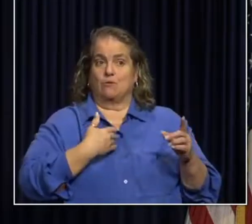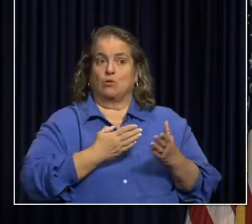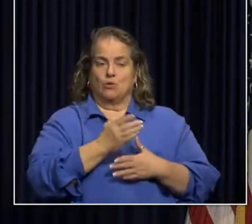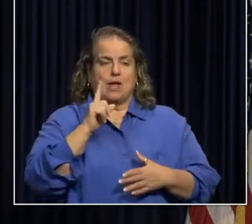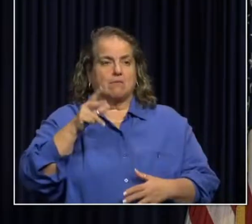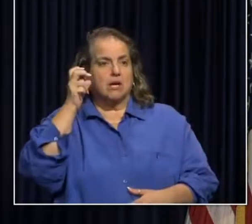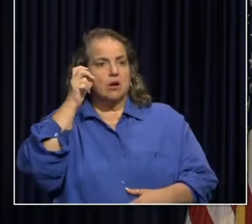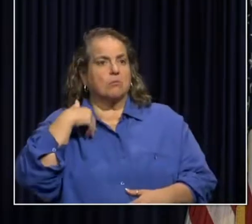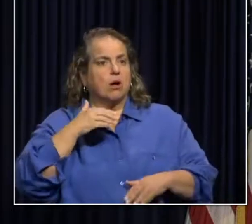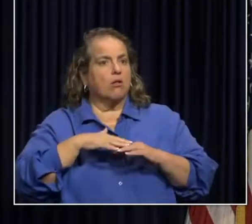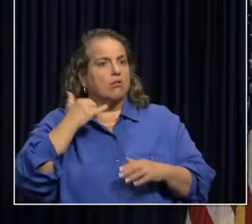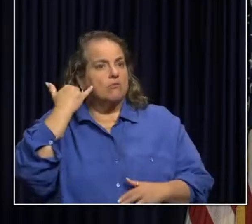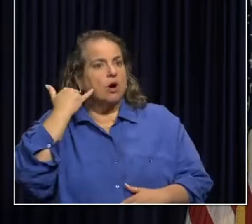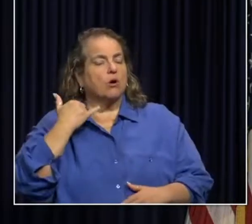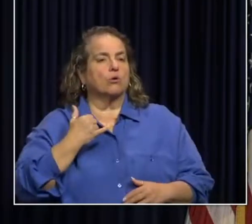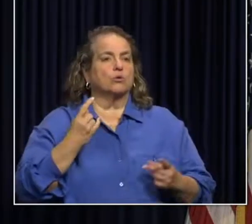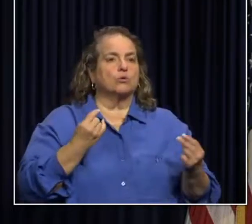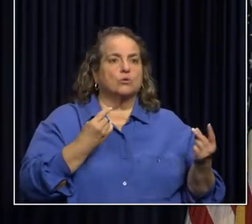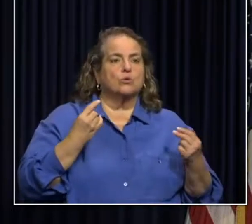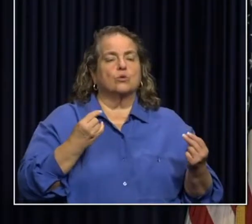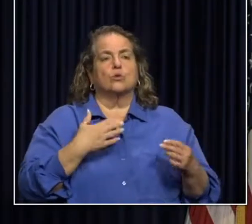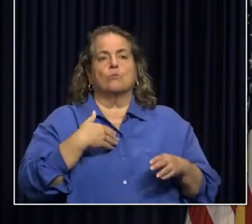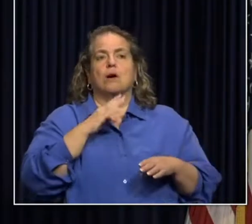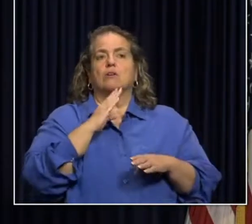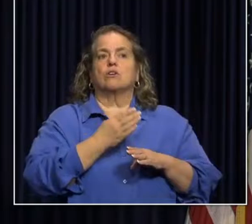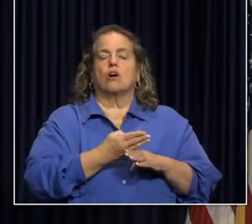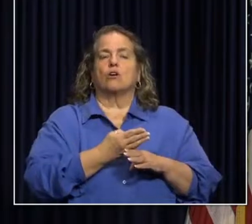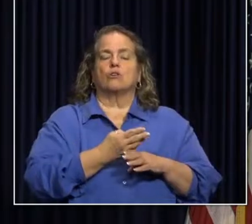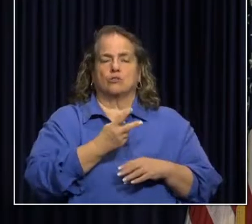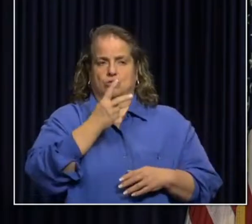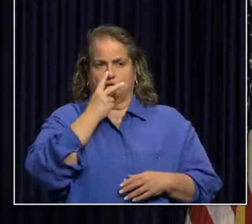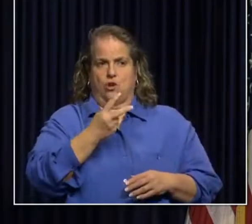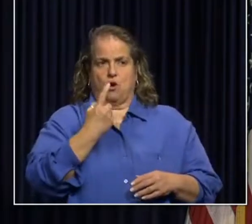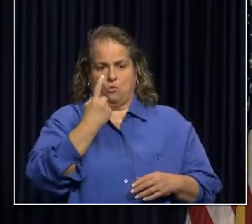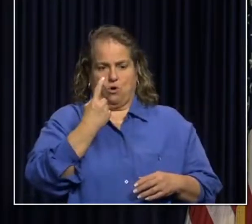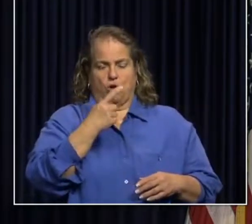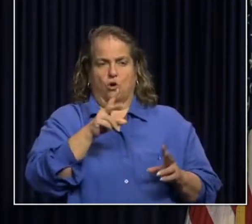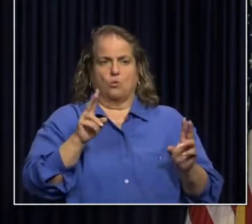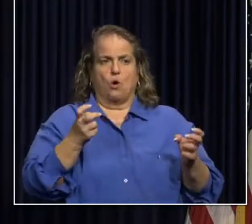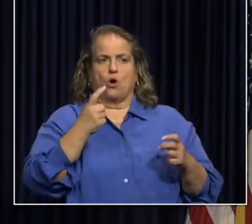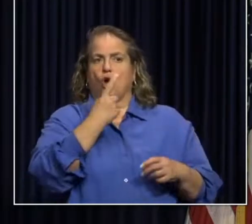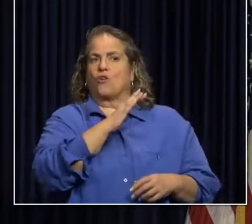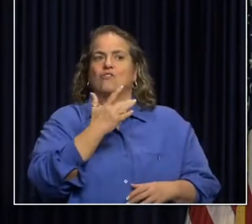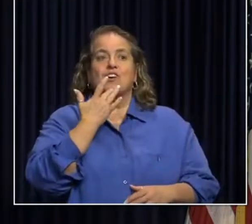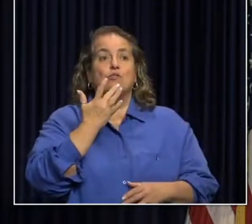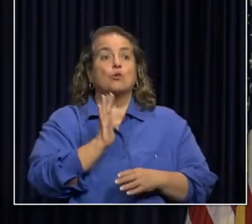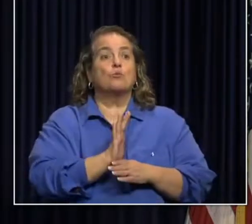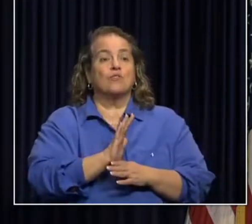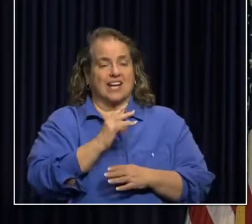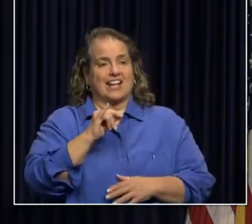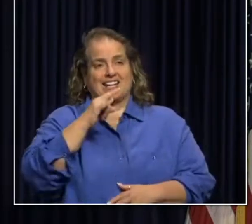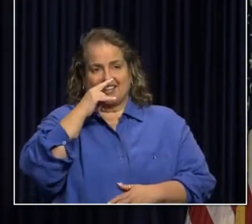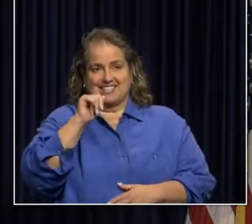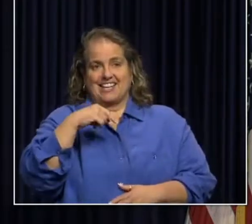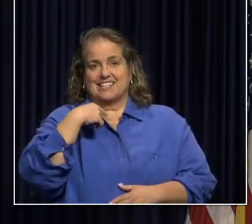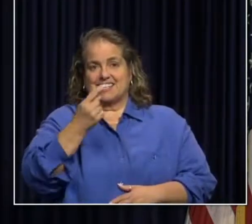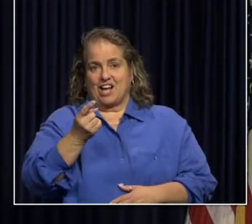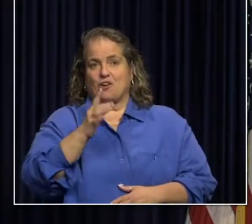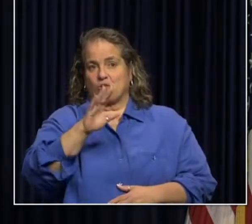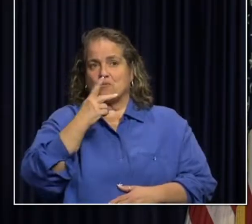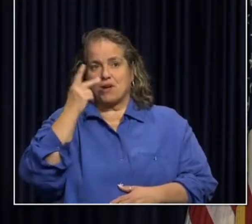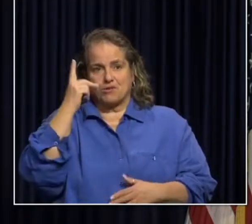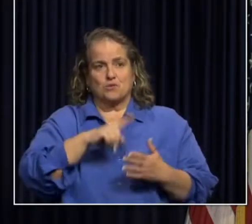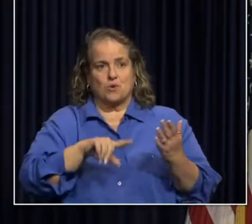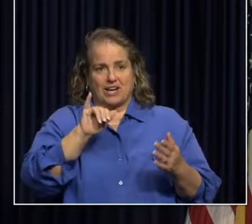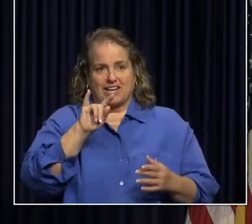and doing other things. My daughter came across a quote in one of her favorite movies right now, and the kids can tell their parents what this is, but